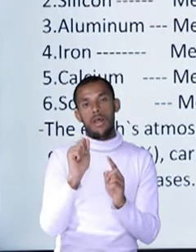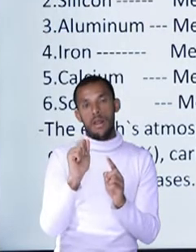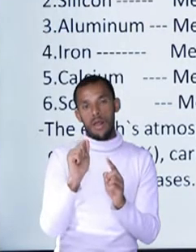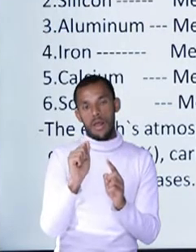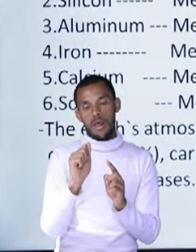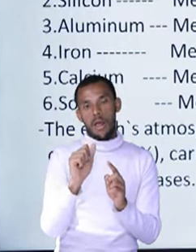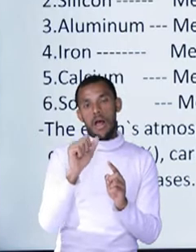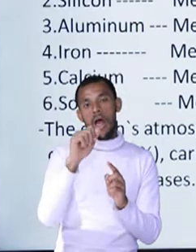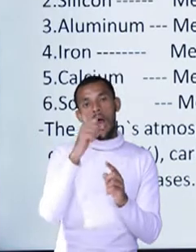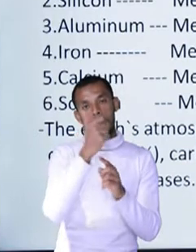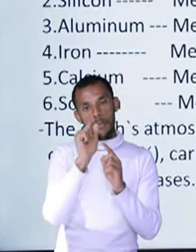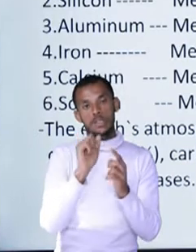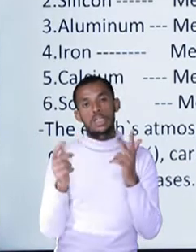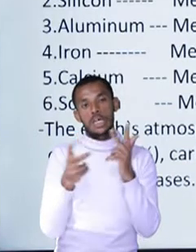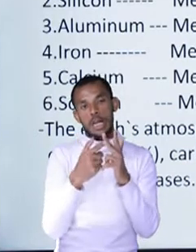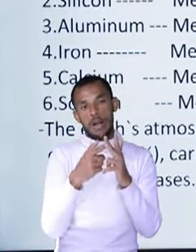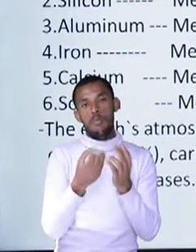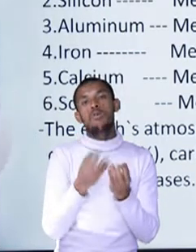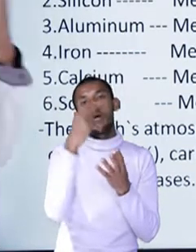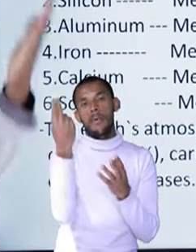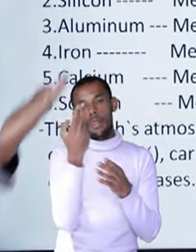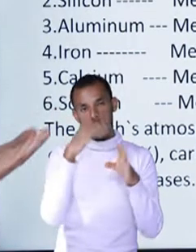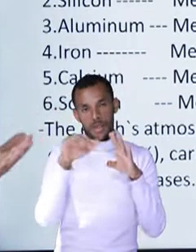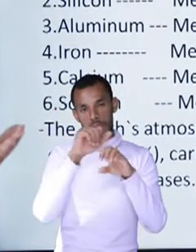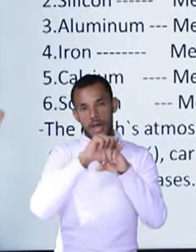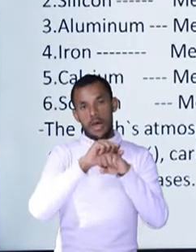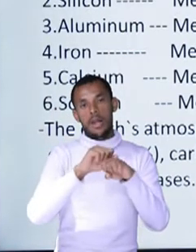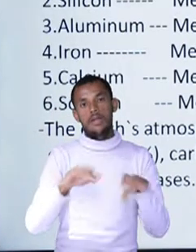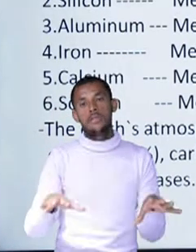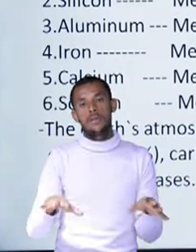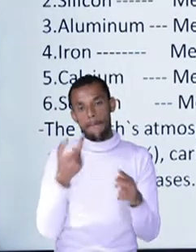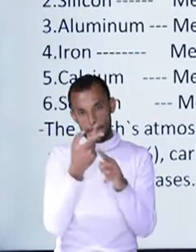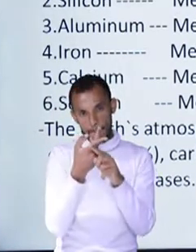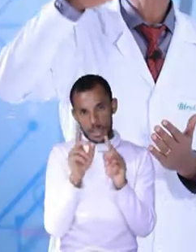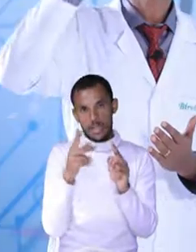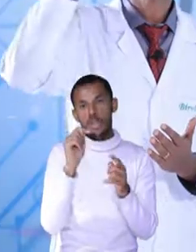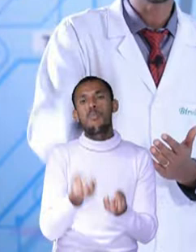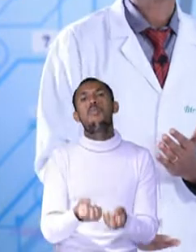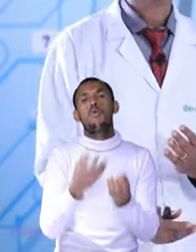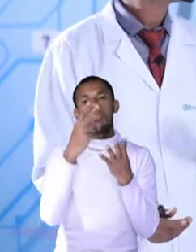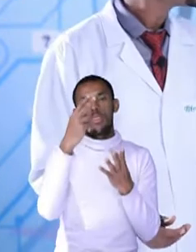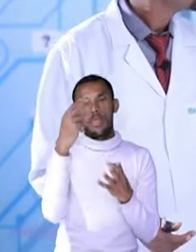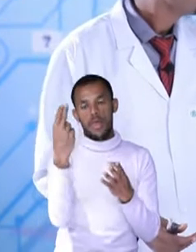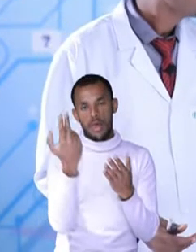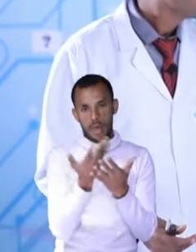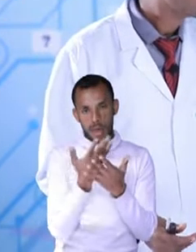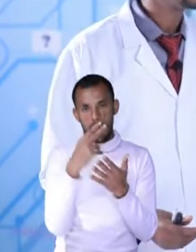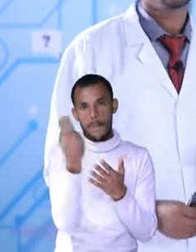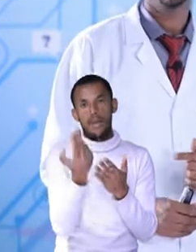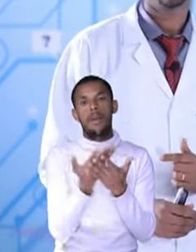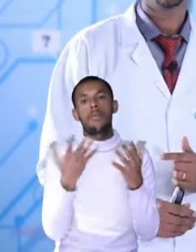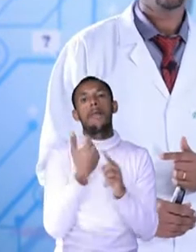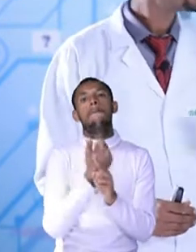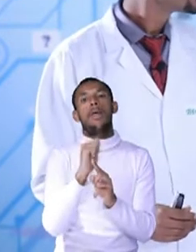is the third most abundant element in the Earth's crust. But the most abundant element,